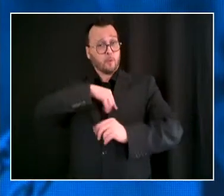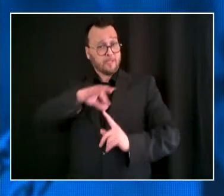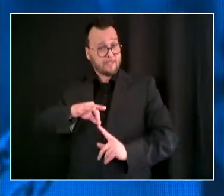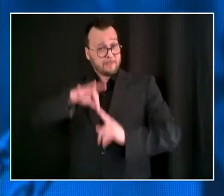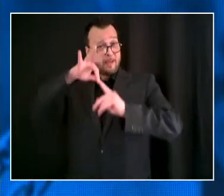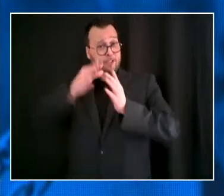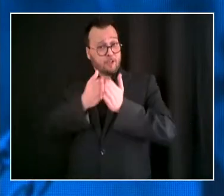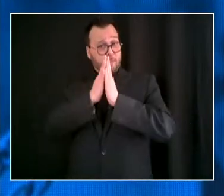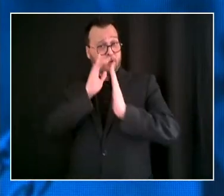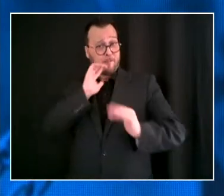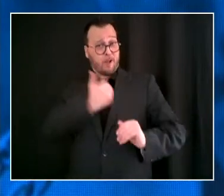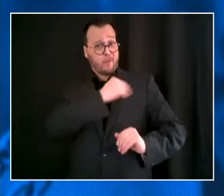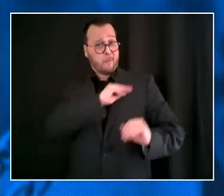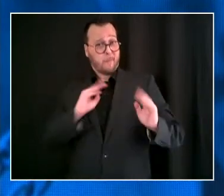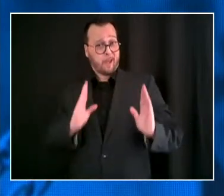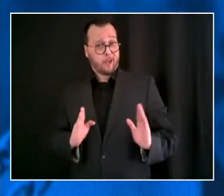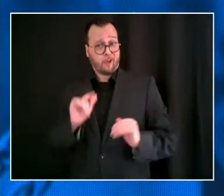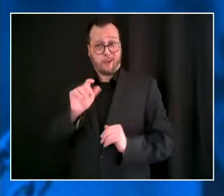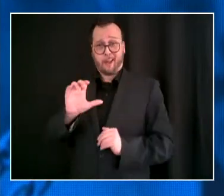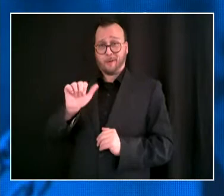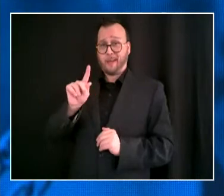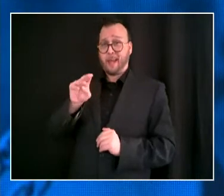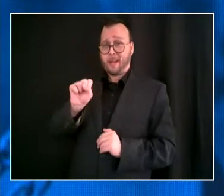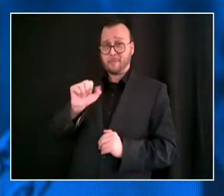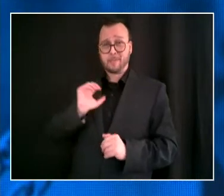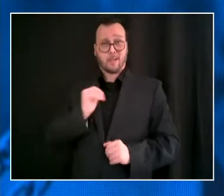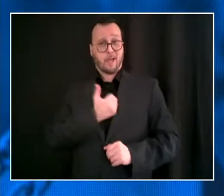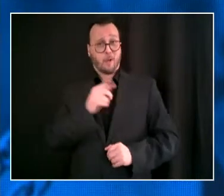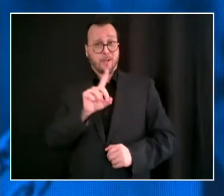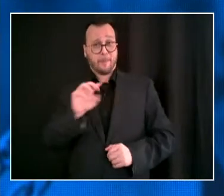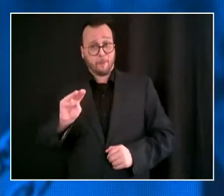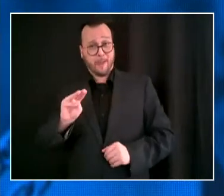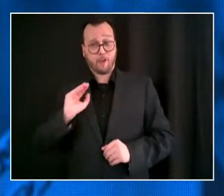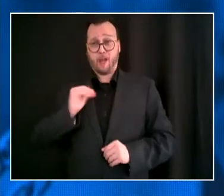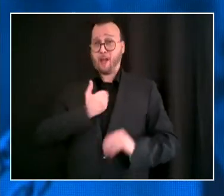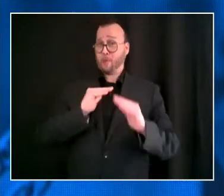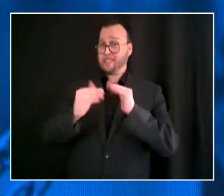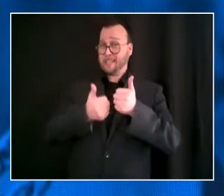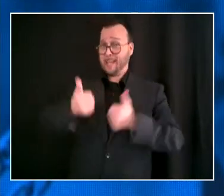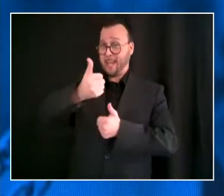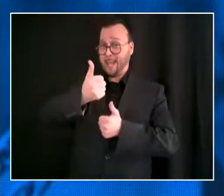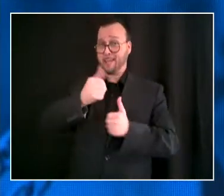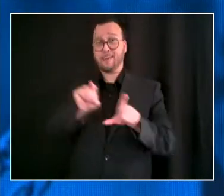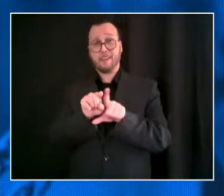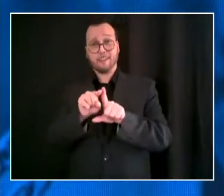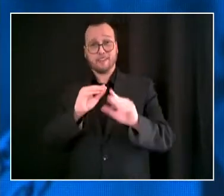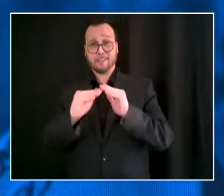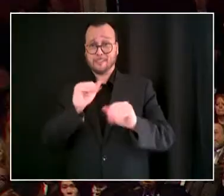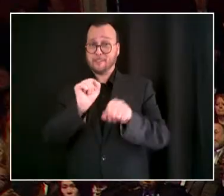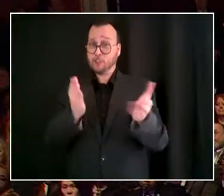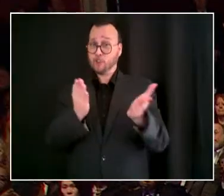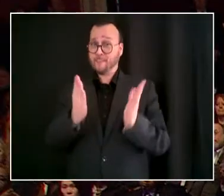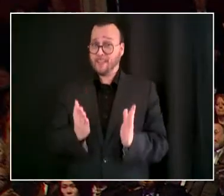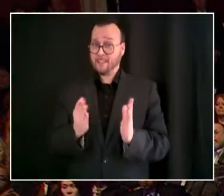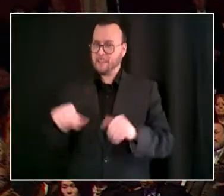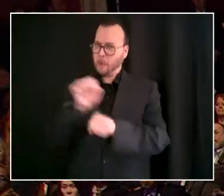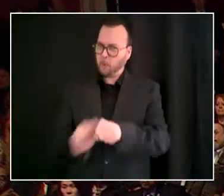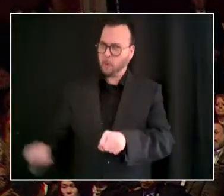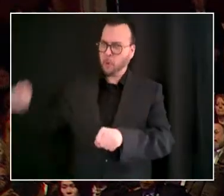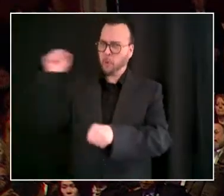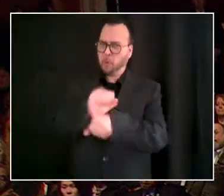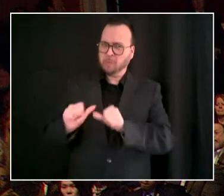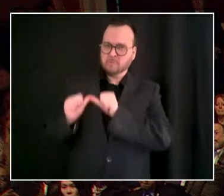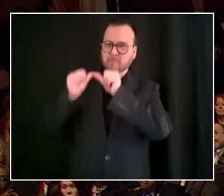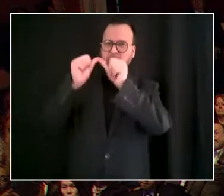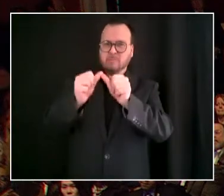our Mayor Eric Adams, our deputy mayors, our city heads, and civil servants who work tirelessly to